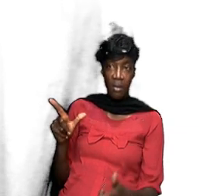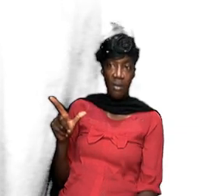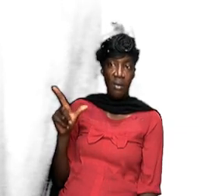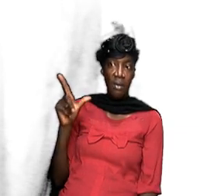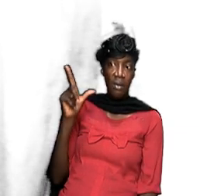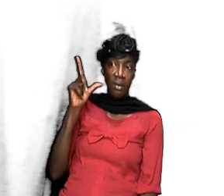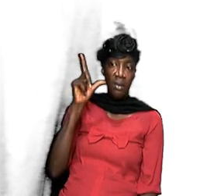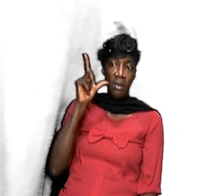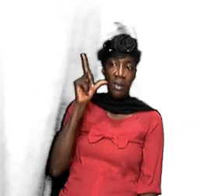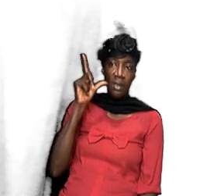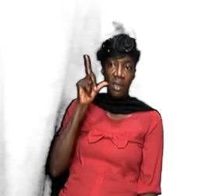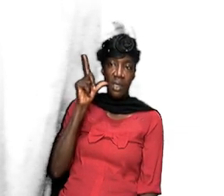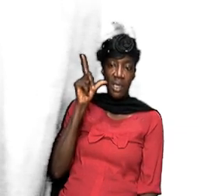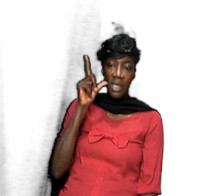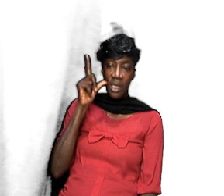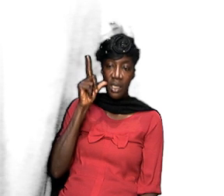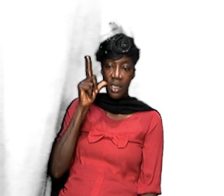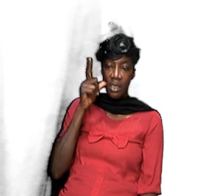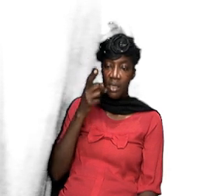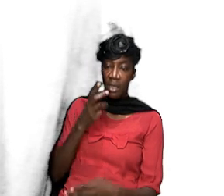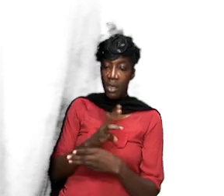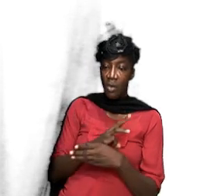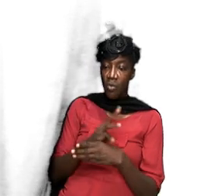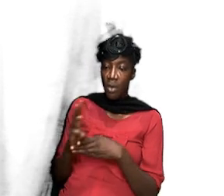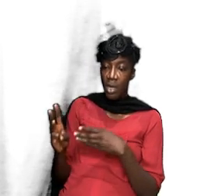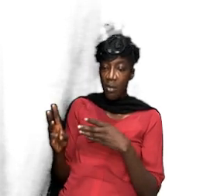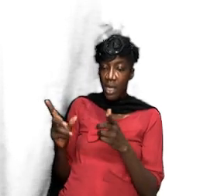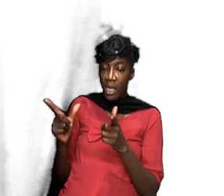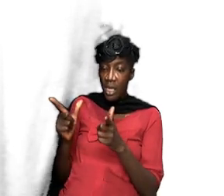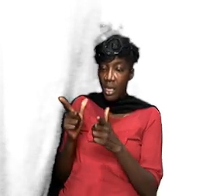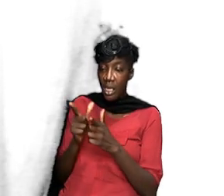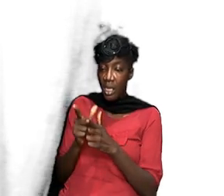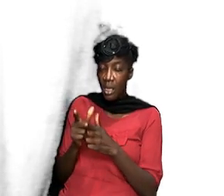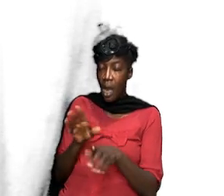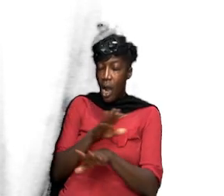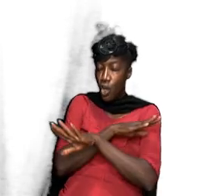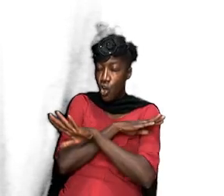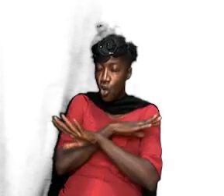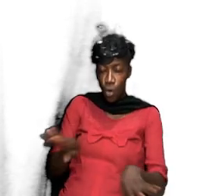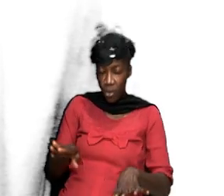they wear little or nothing on the road.